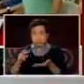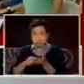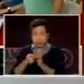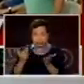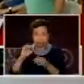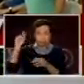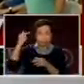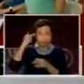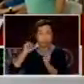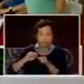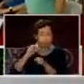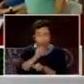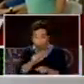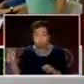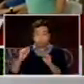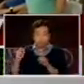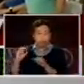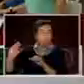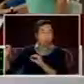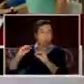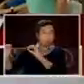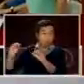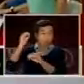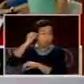and anyone can have his own opinion.